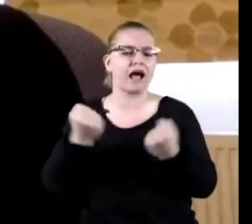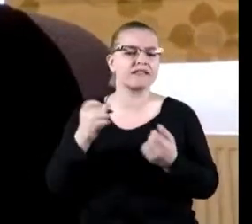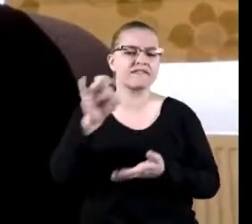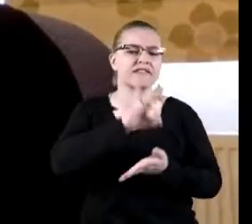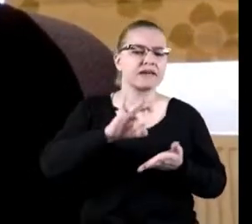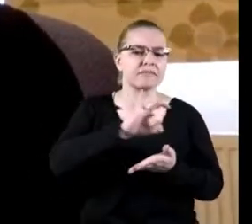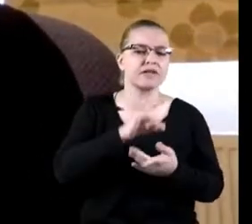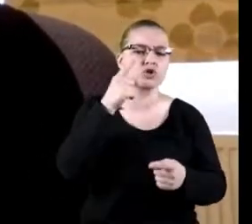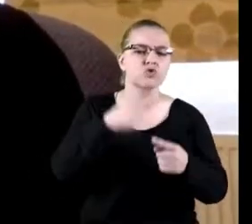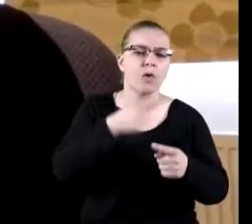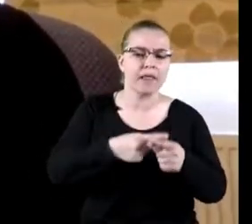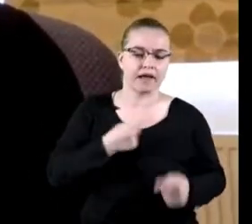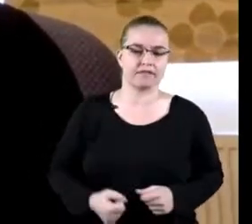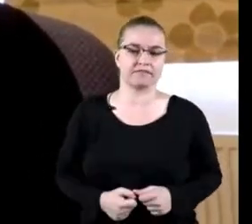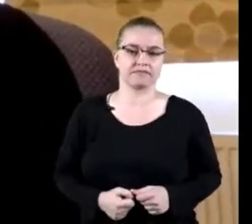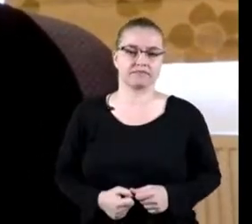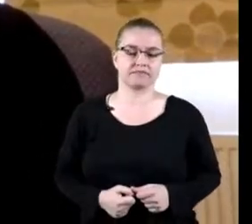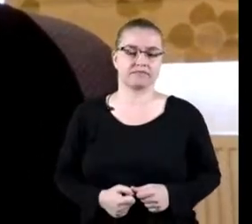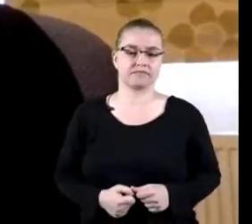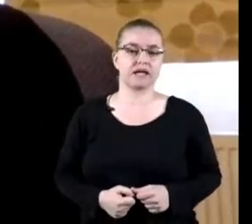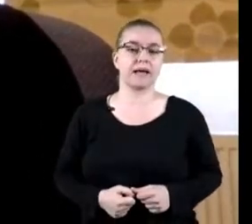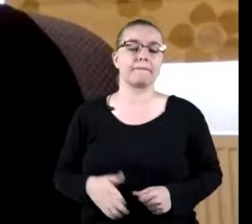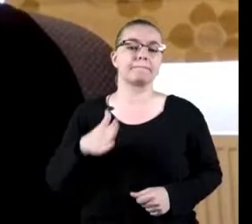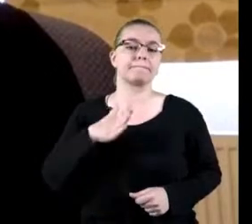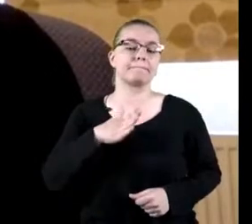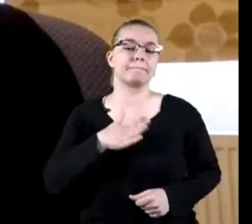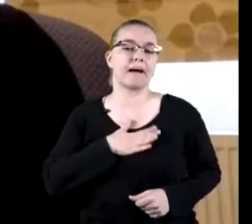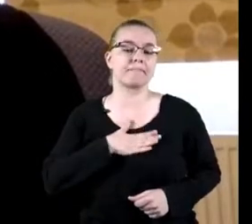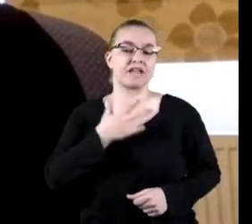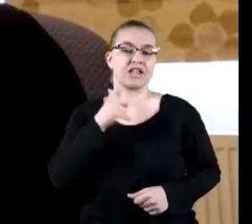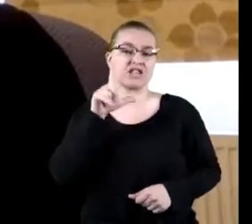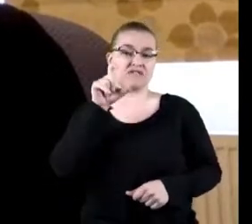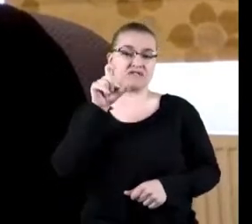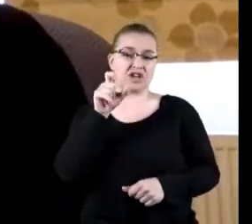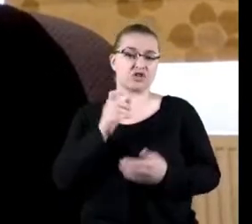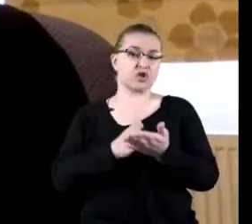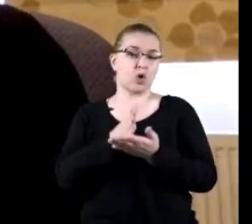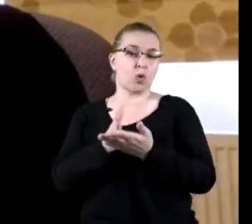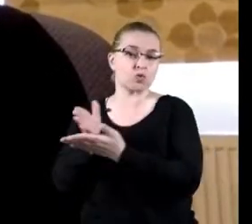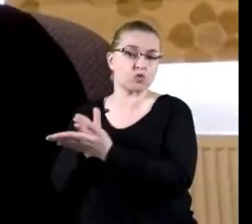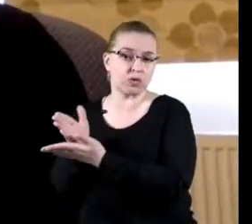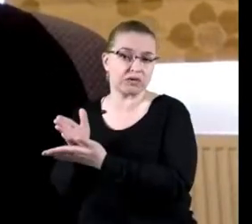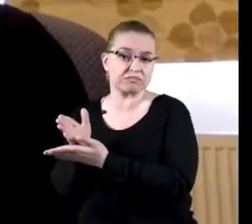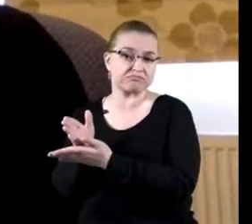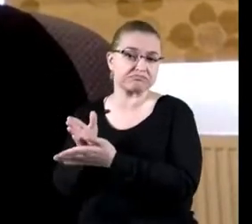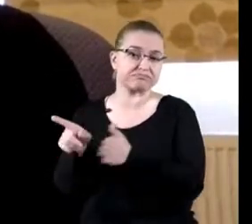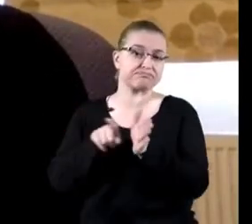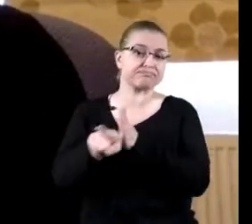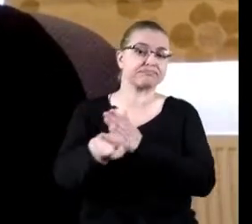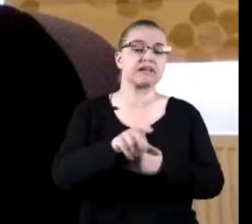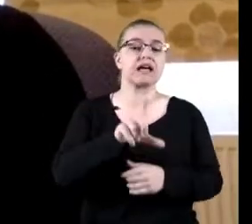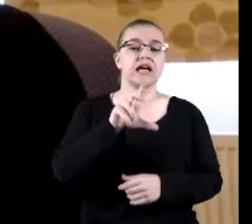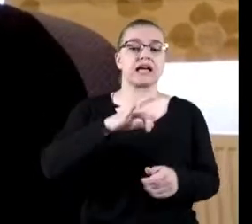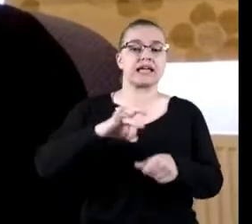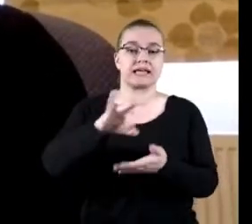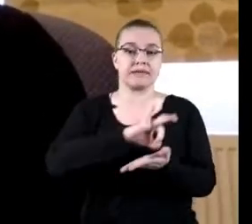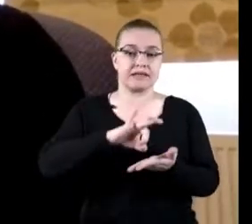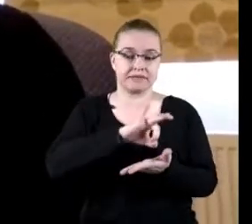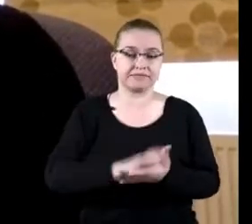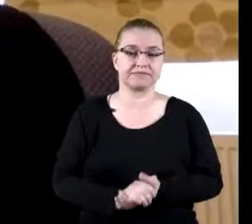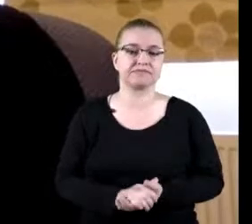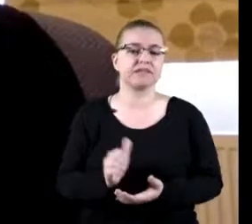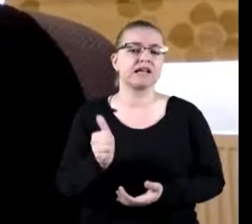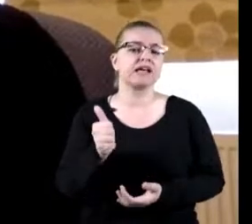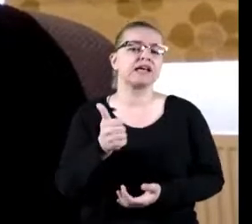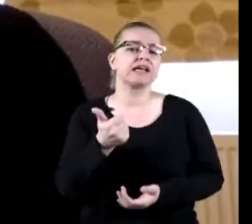as well as more than 200 service providers for these municipalities. Several leaders of these member